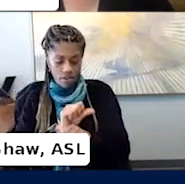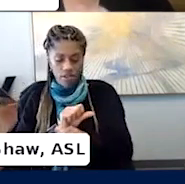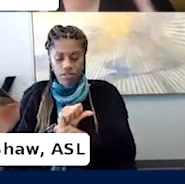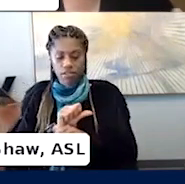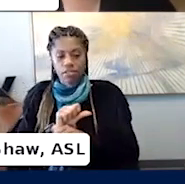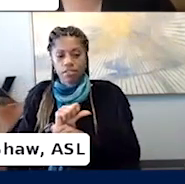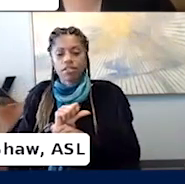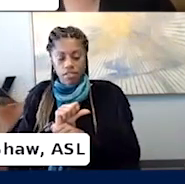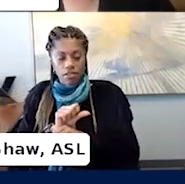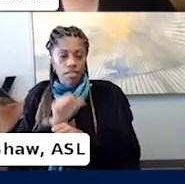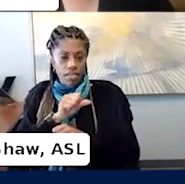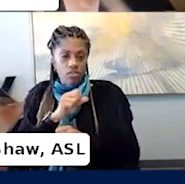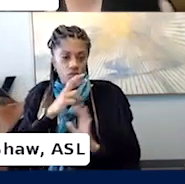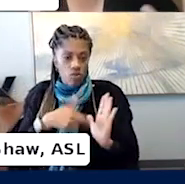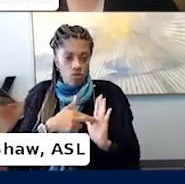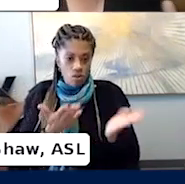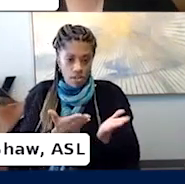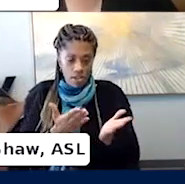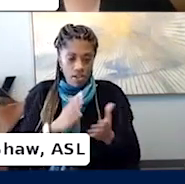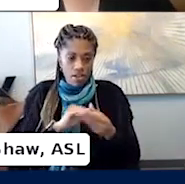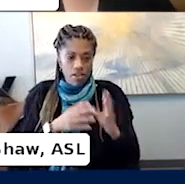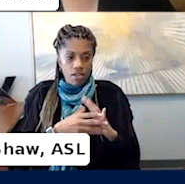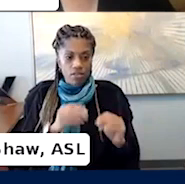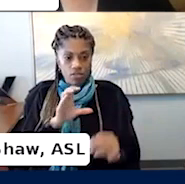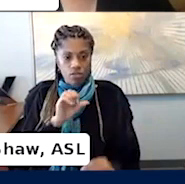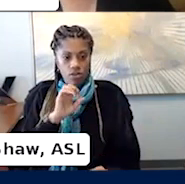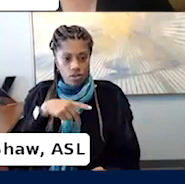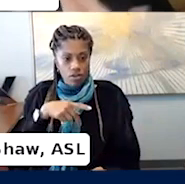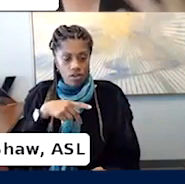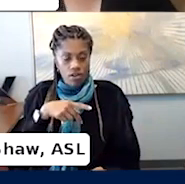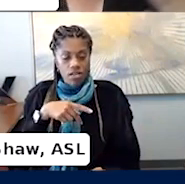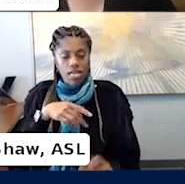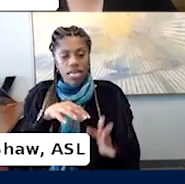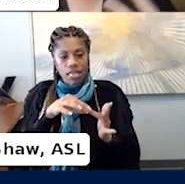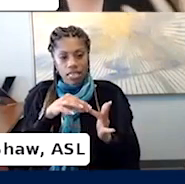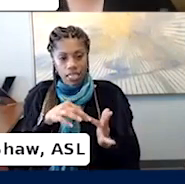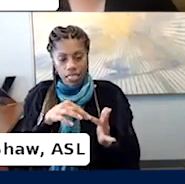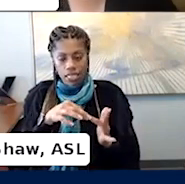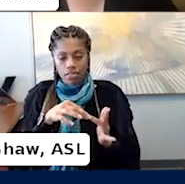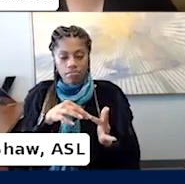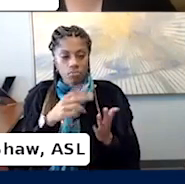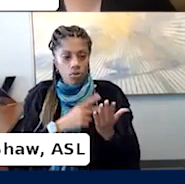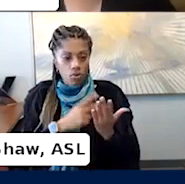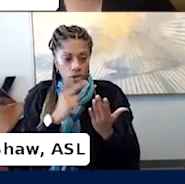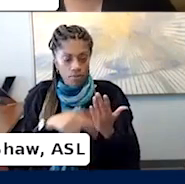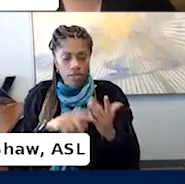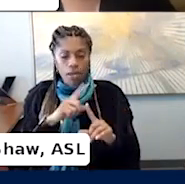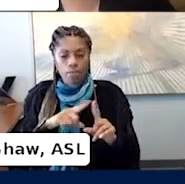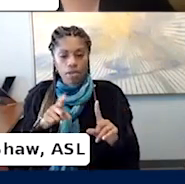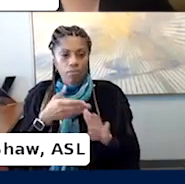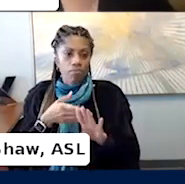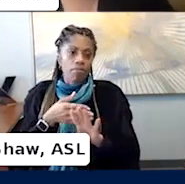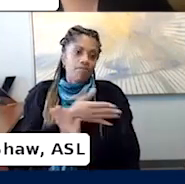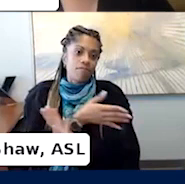your role at StoryCorps, kind of leading the way in our programs as Chief Program Officer, but just years and years prior to